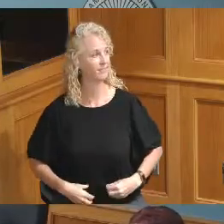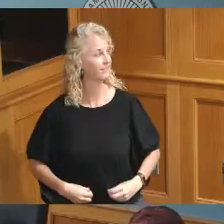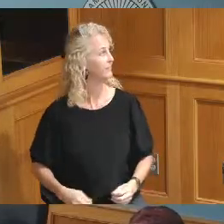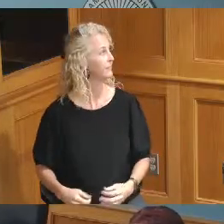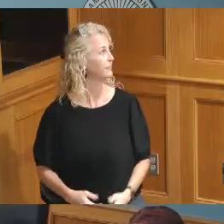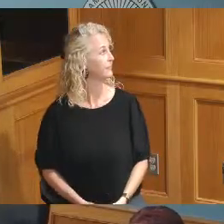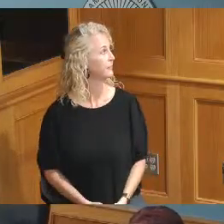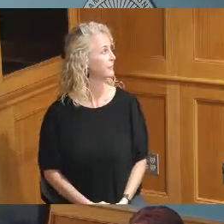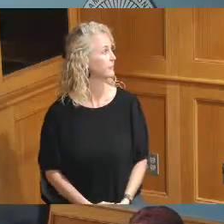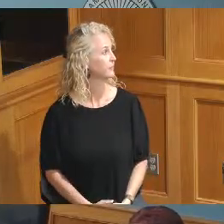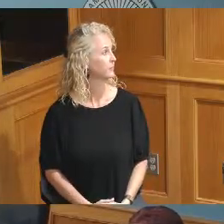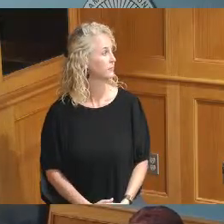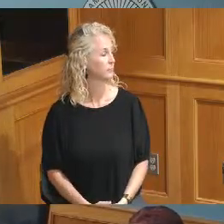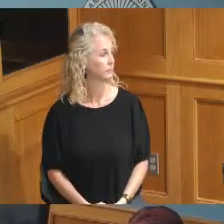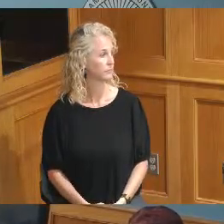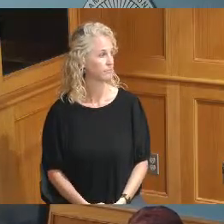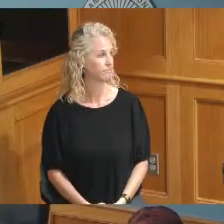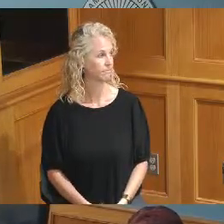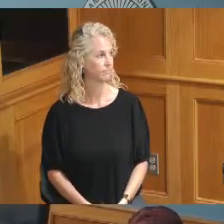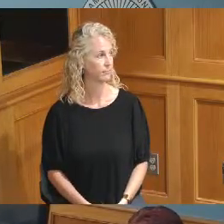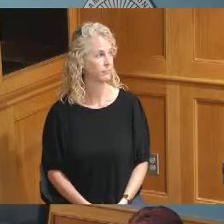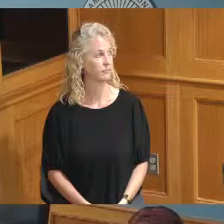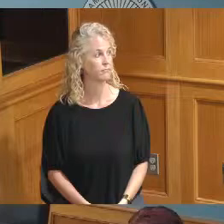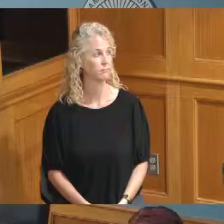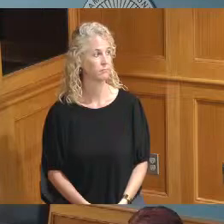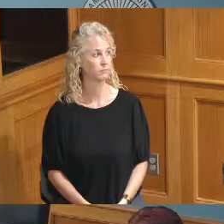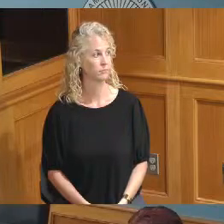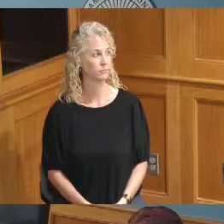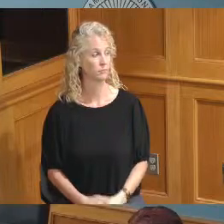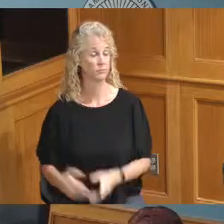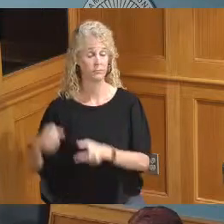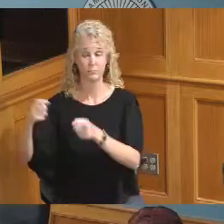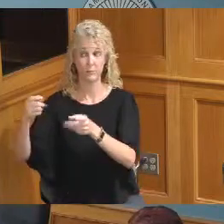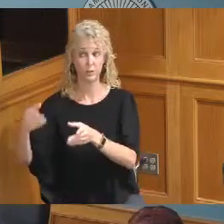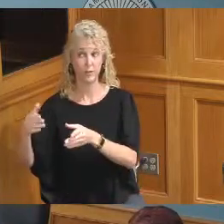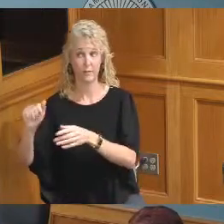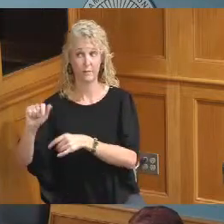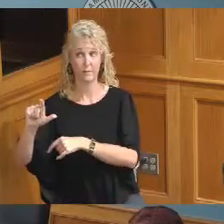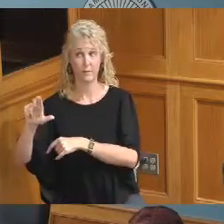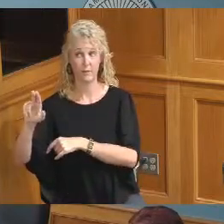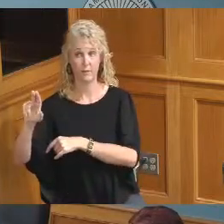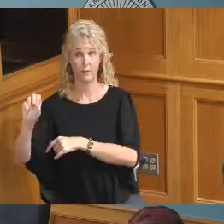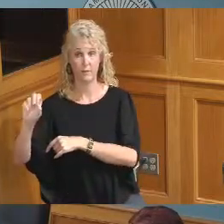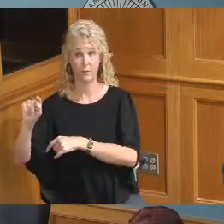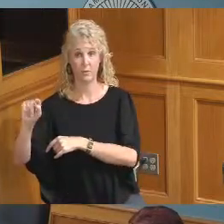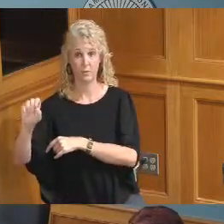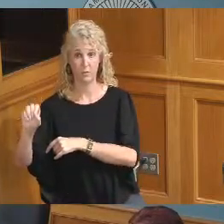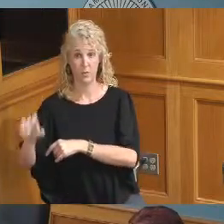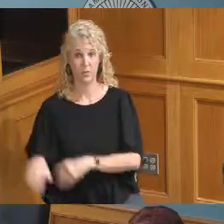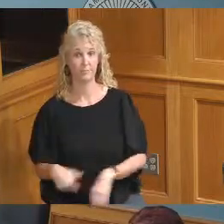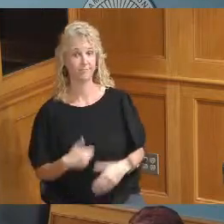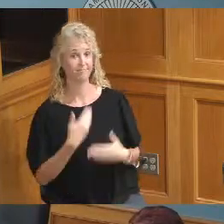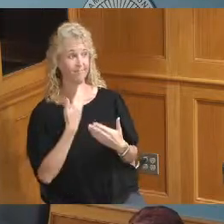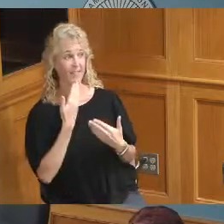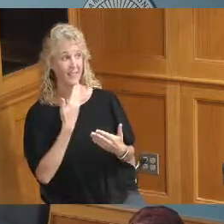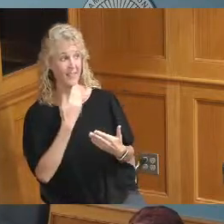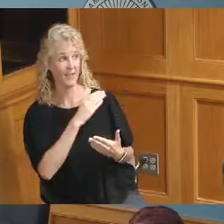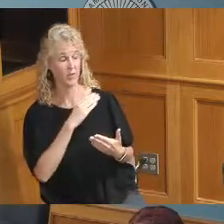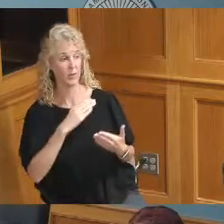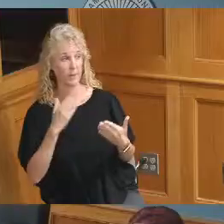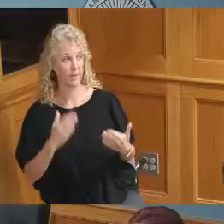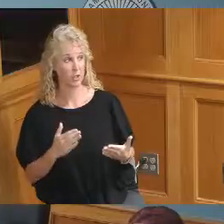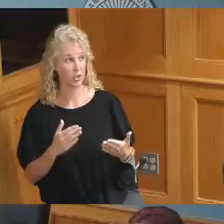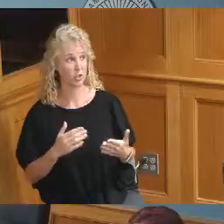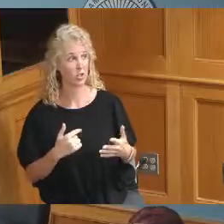We already, I'll do that one. Okay. Yeah. Okay. Administrator Aludo? Thank you, Commissioners. I